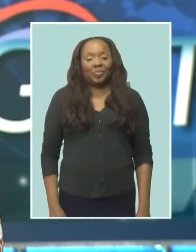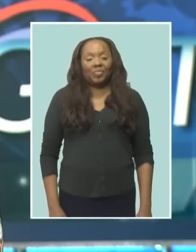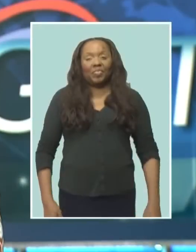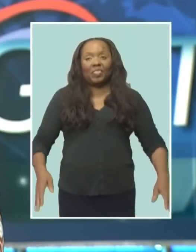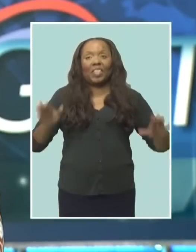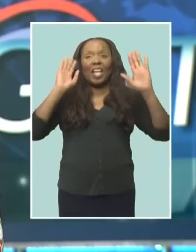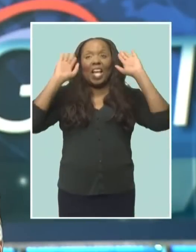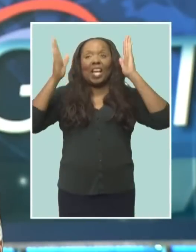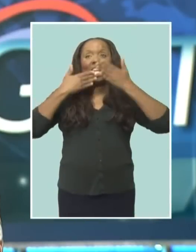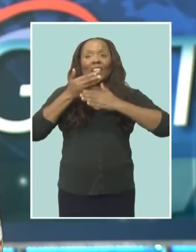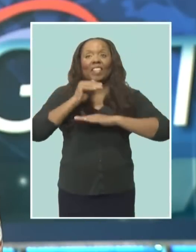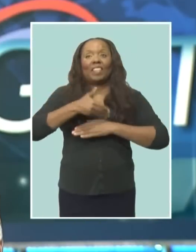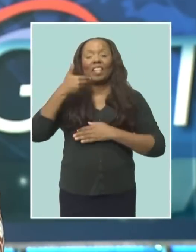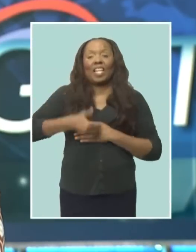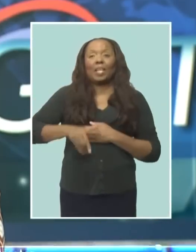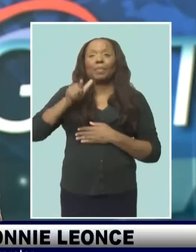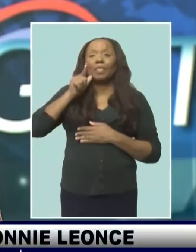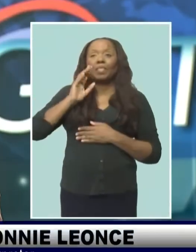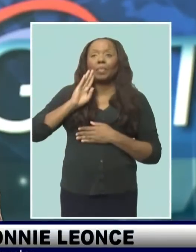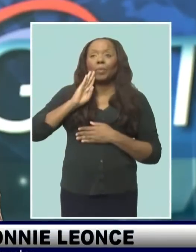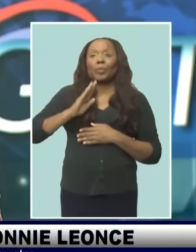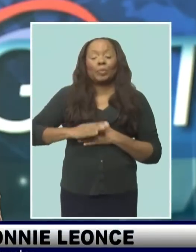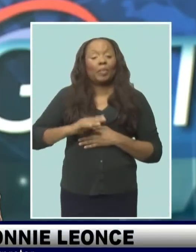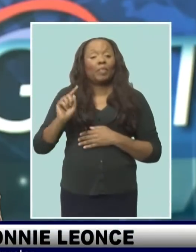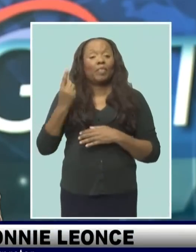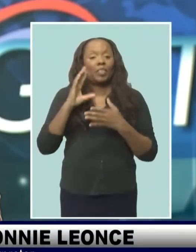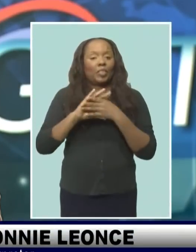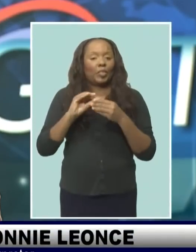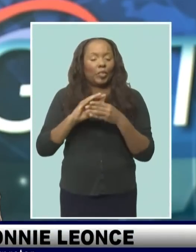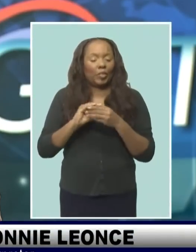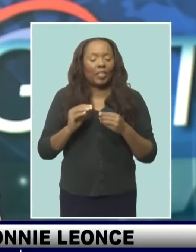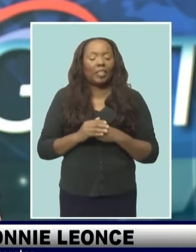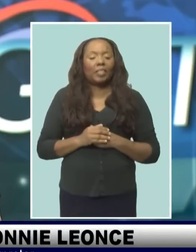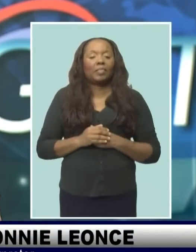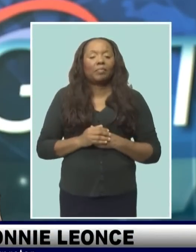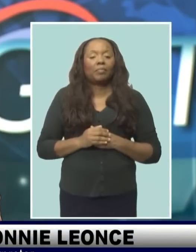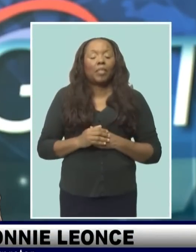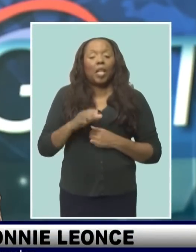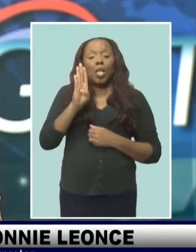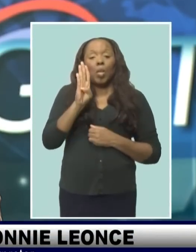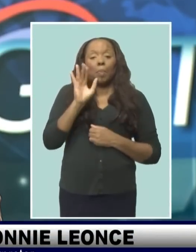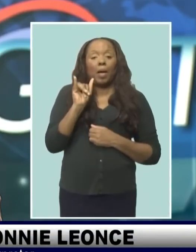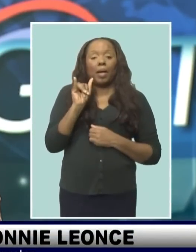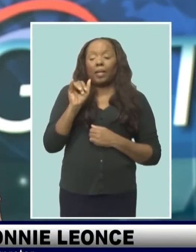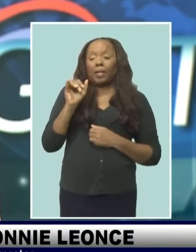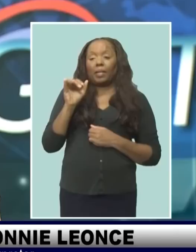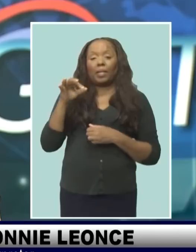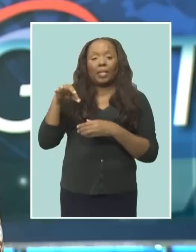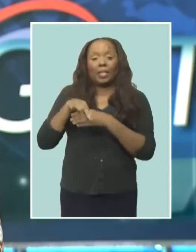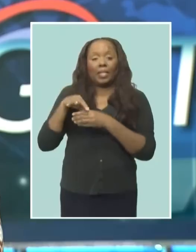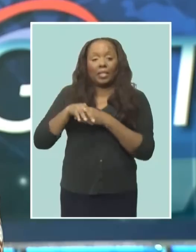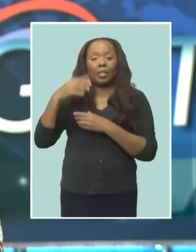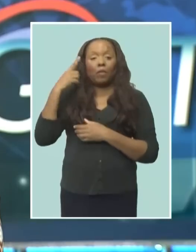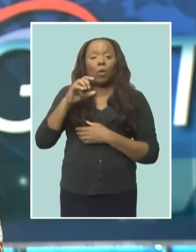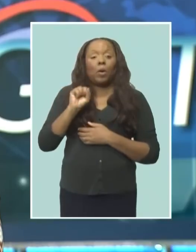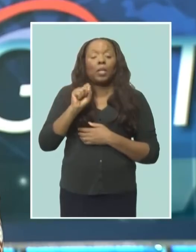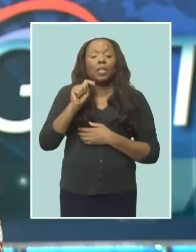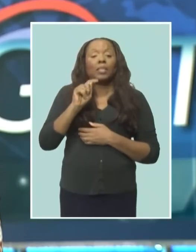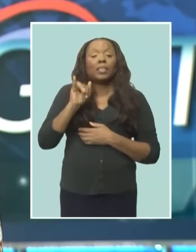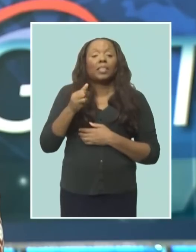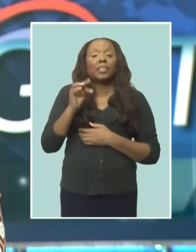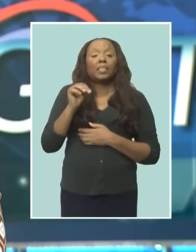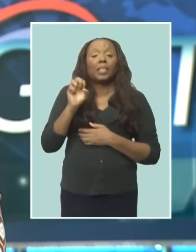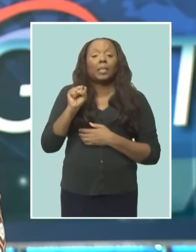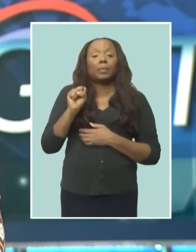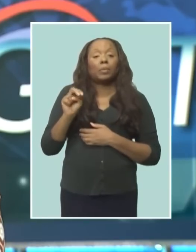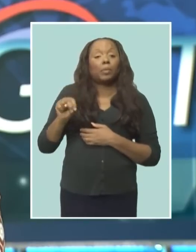Very good evening to you. I'm Lisa Broom. In our top story tonight, the by-election for the St. James North constituency will be held on May